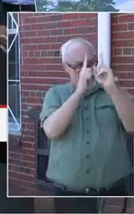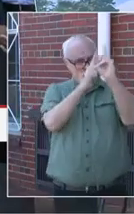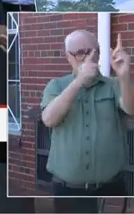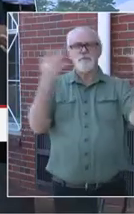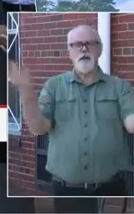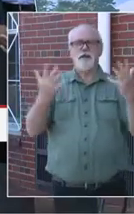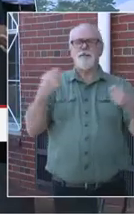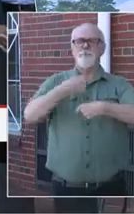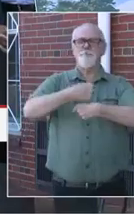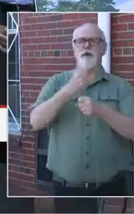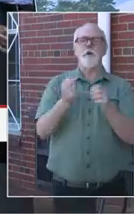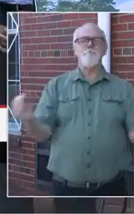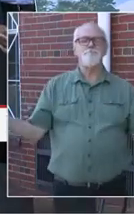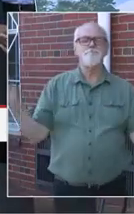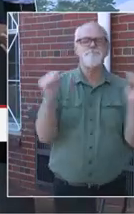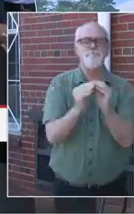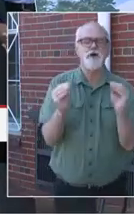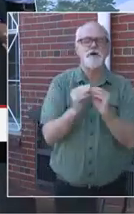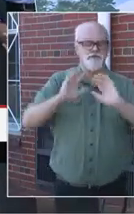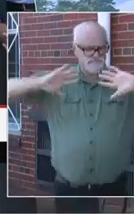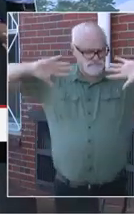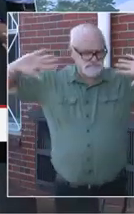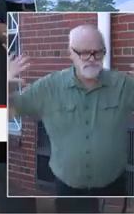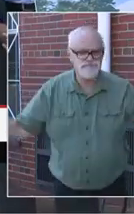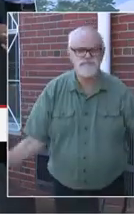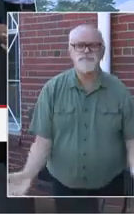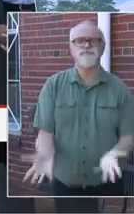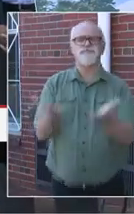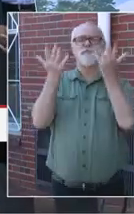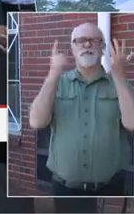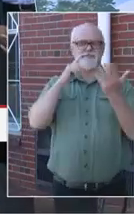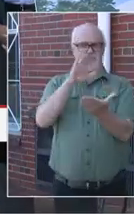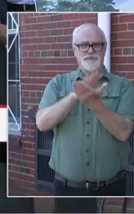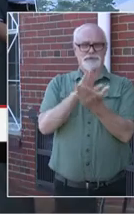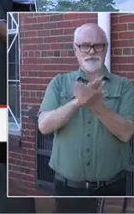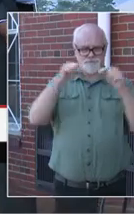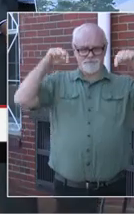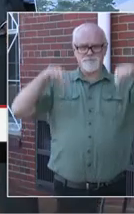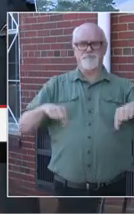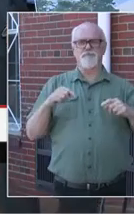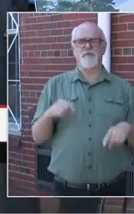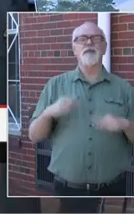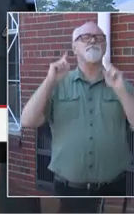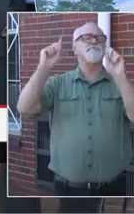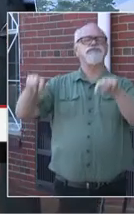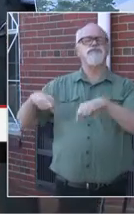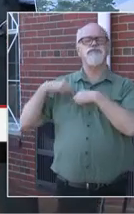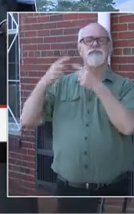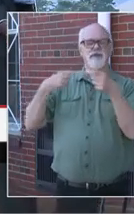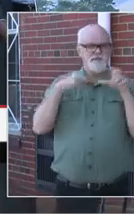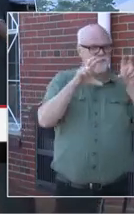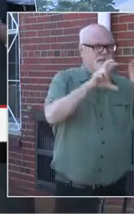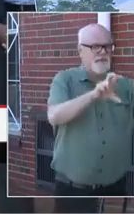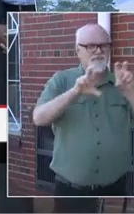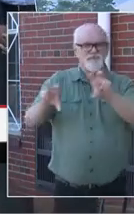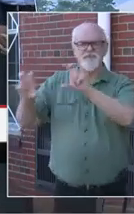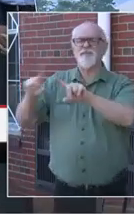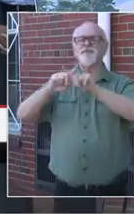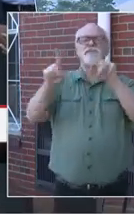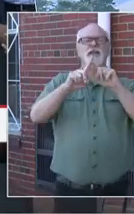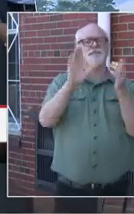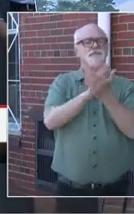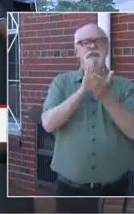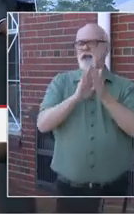decade, we have invested a lot in our children and in our schools. We have built modern classrooms and facilities. We